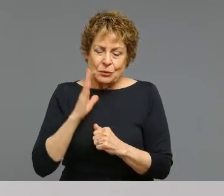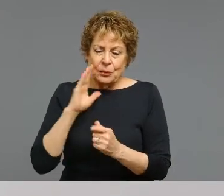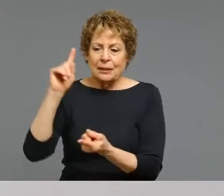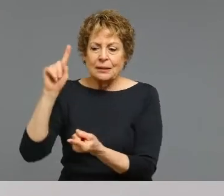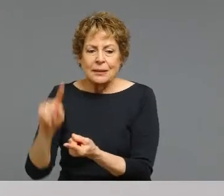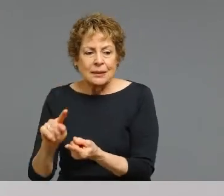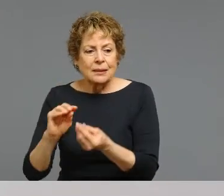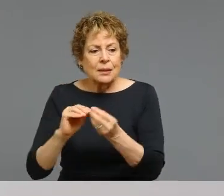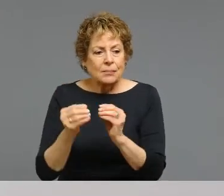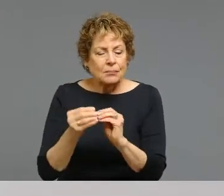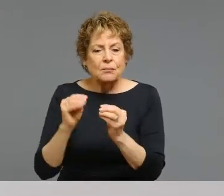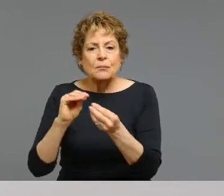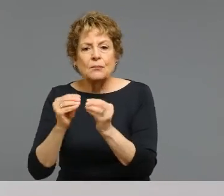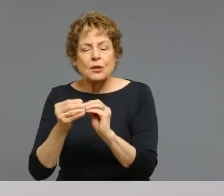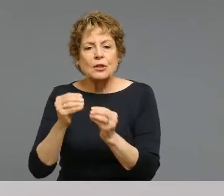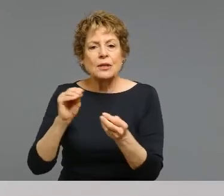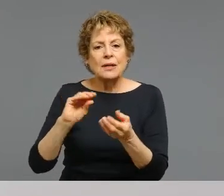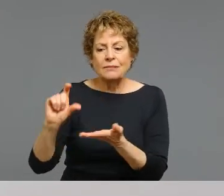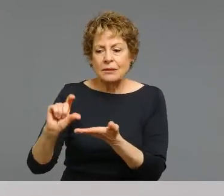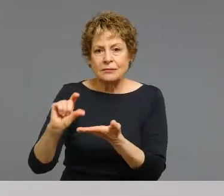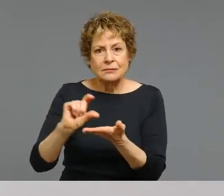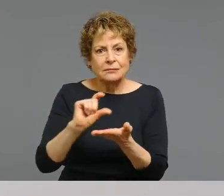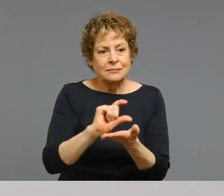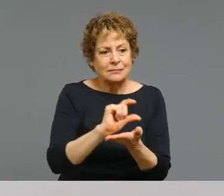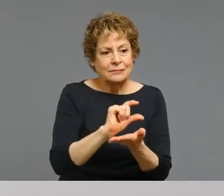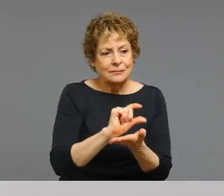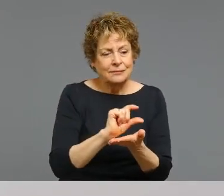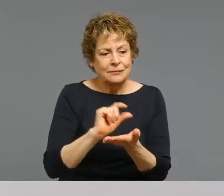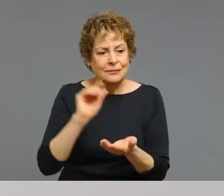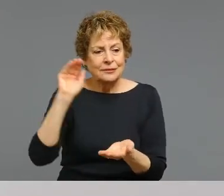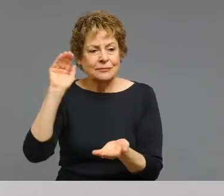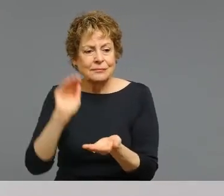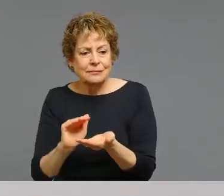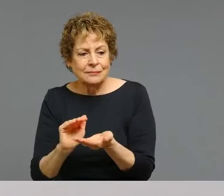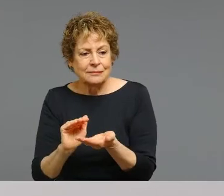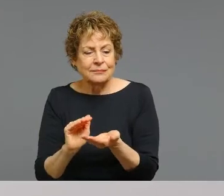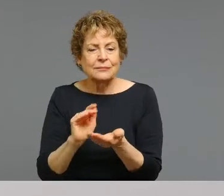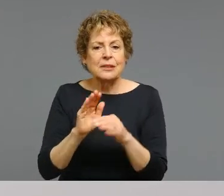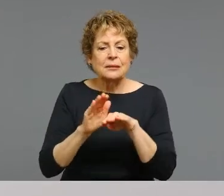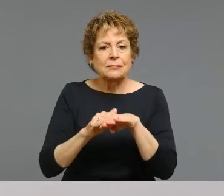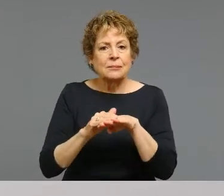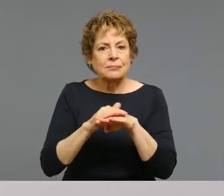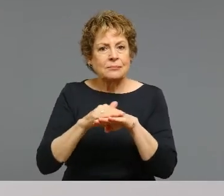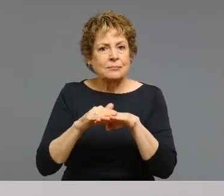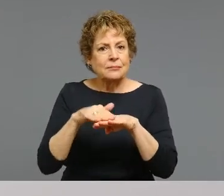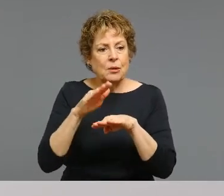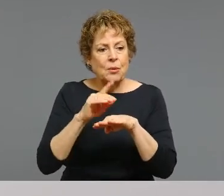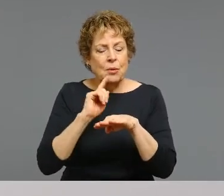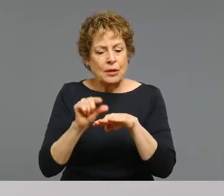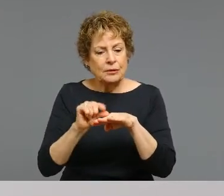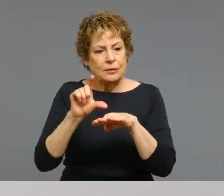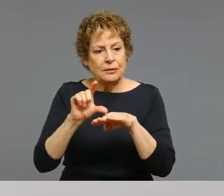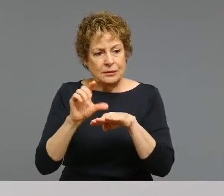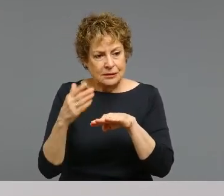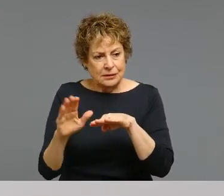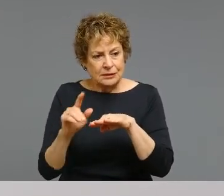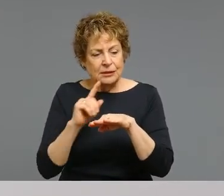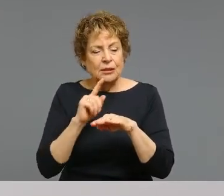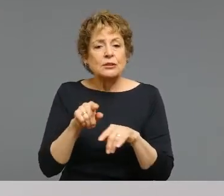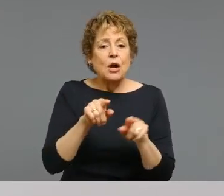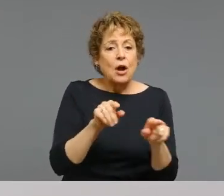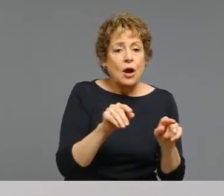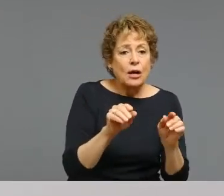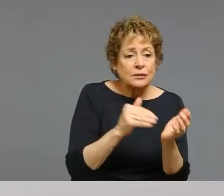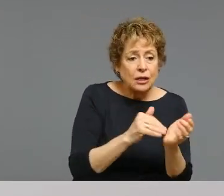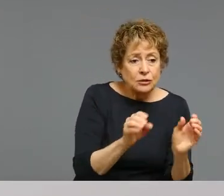the minimum order so that we can reach more practices. And so we would just encourage, work with your local health department or work